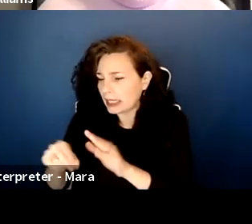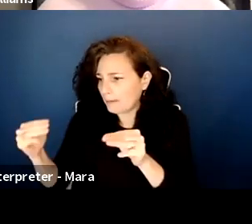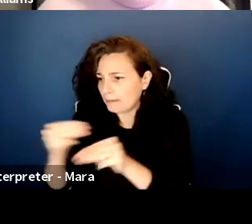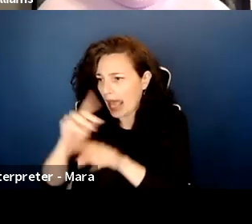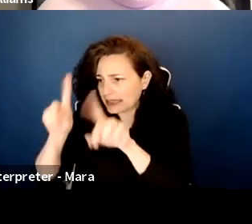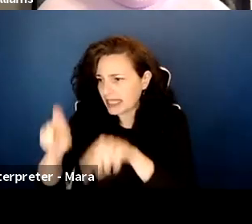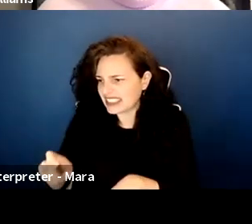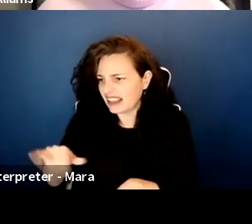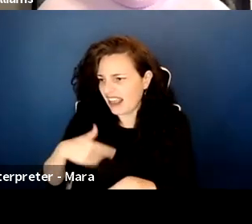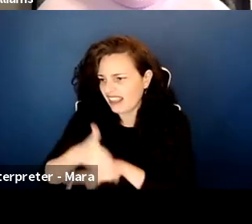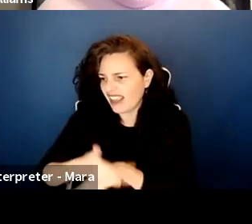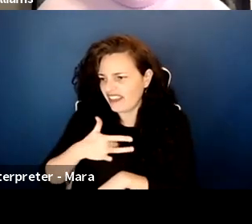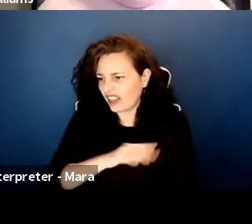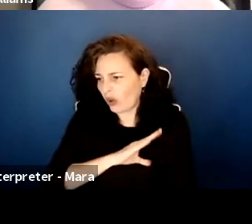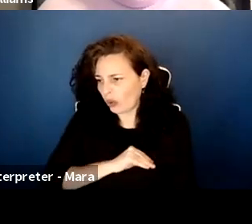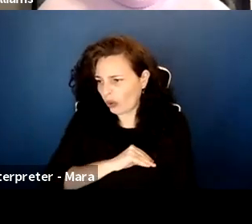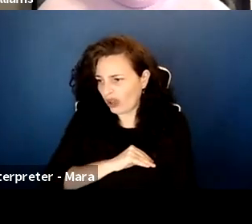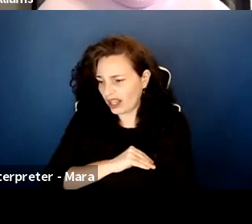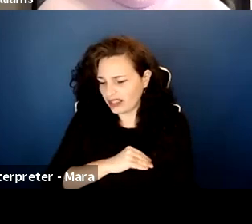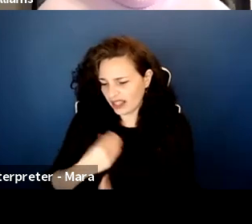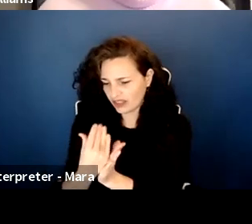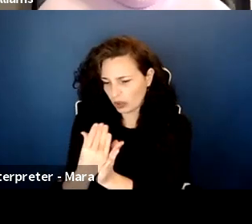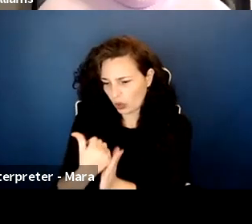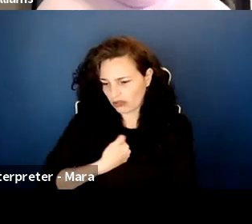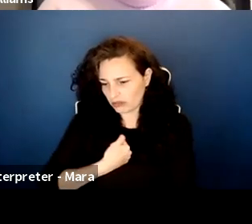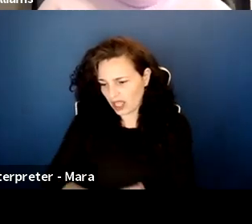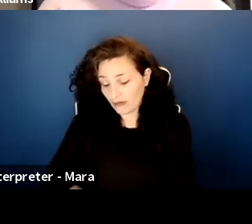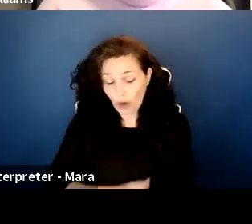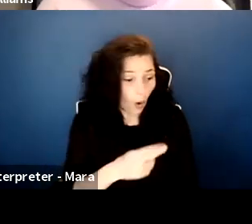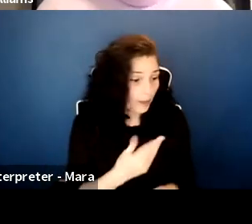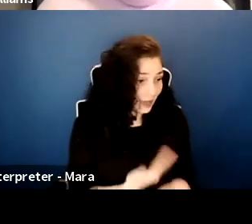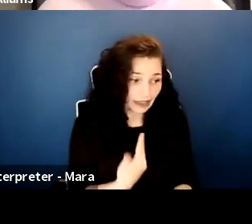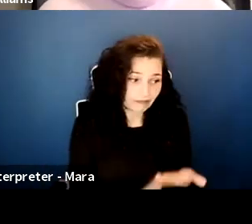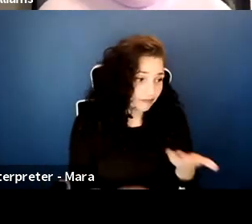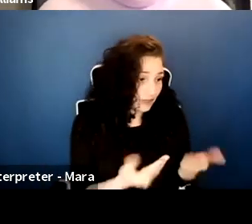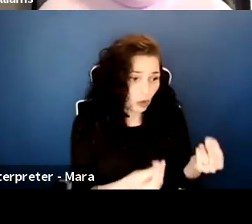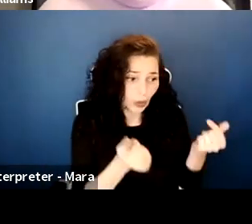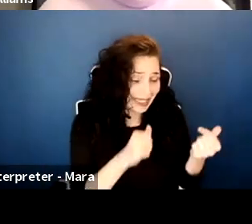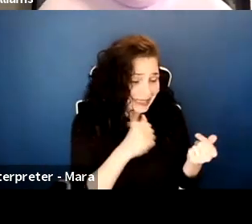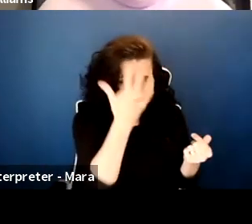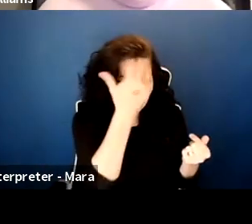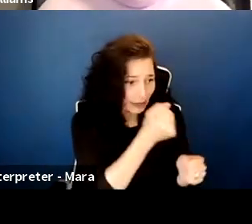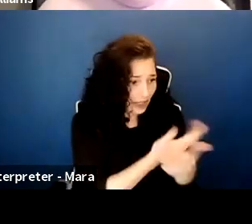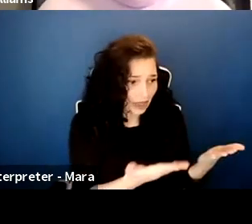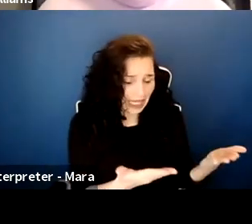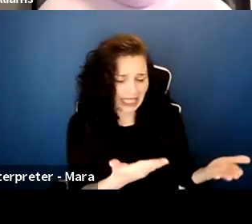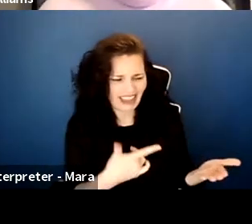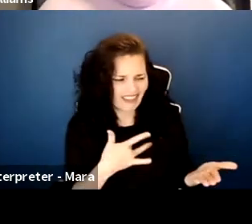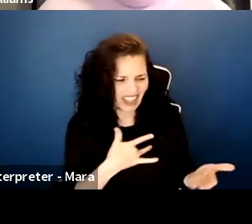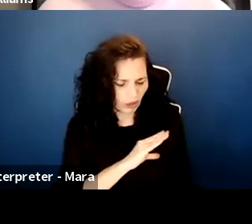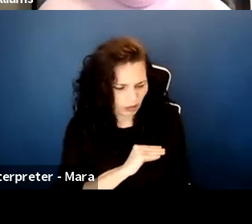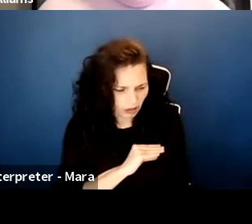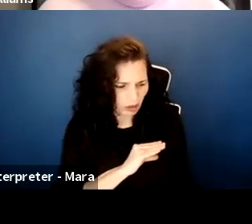don't feel great, or it's too quick and they weren't fully memorized, and so they're beating themselves up a bit. Or